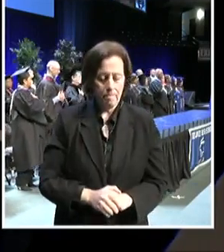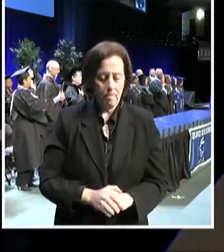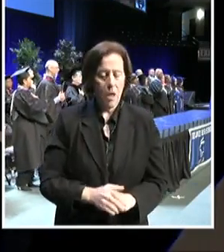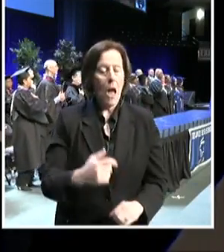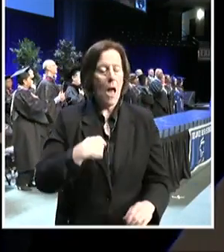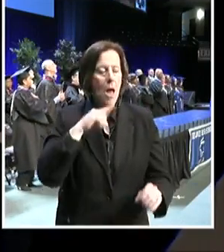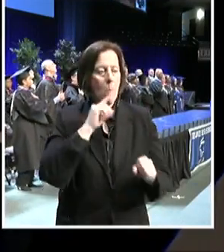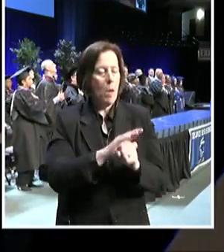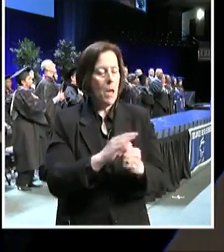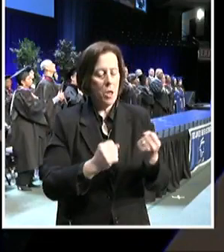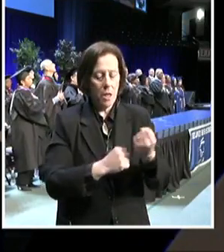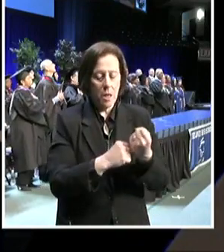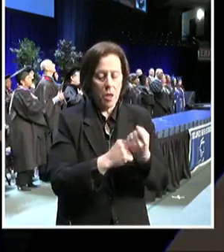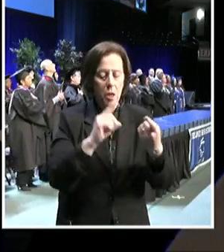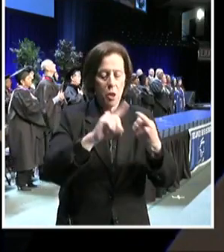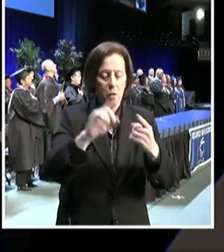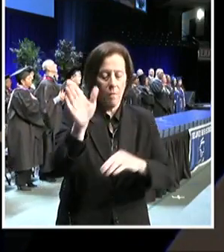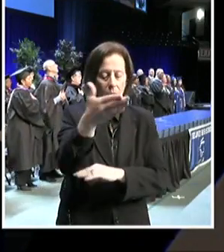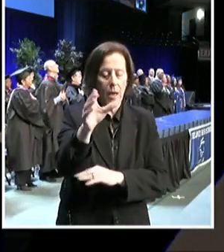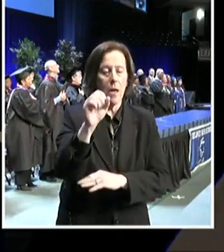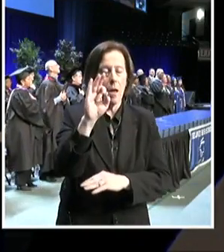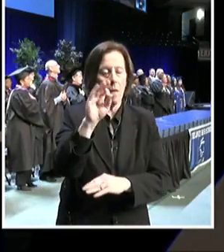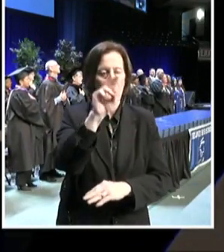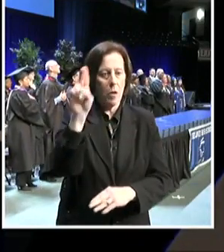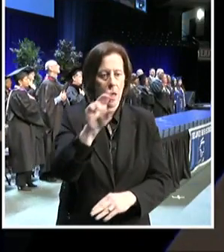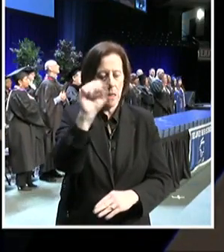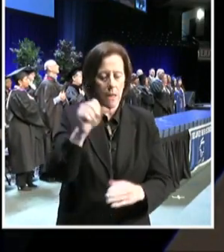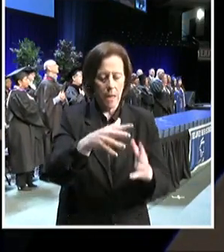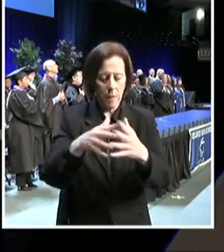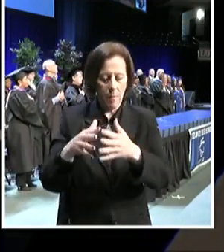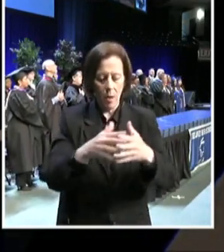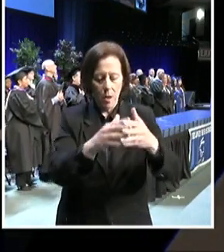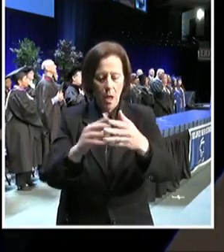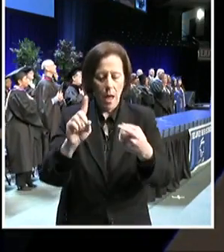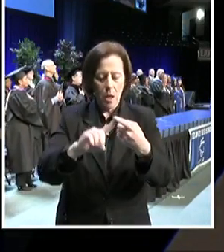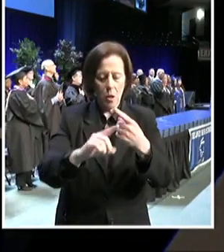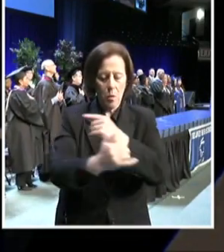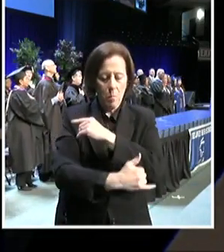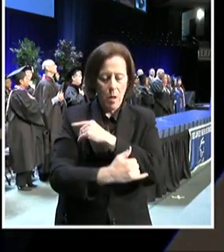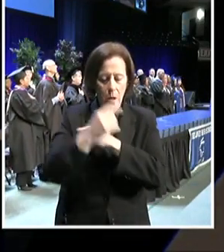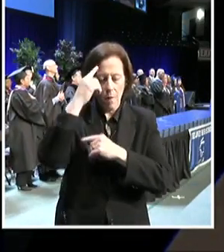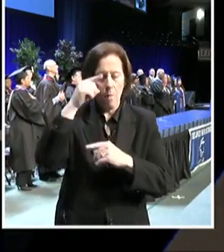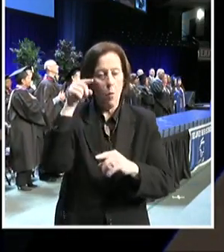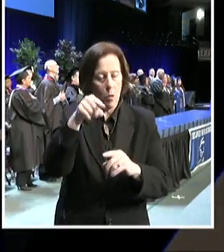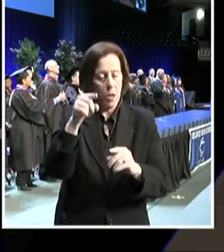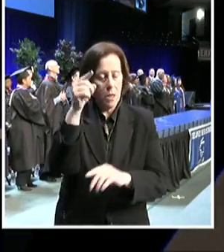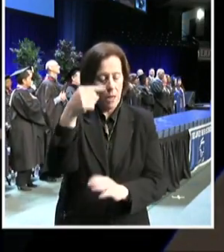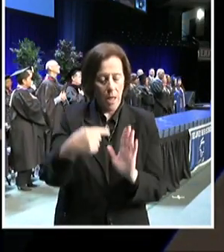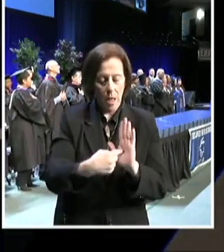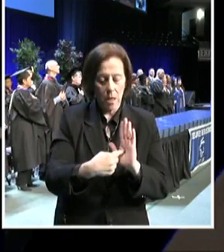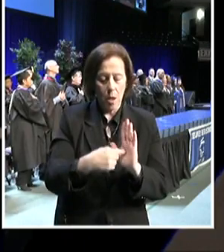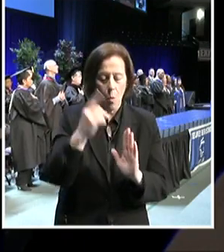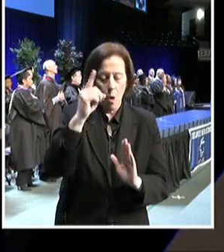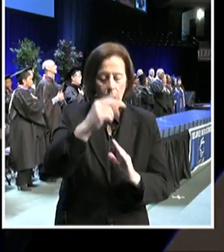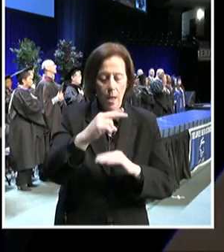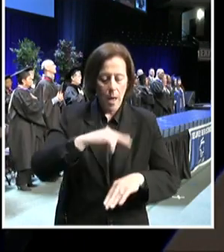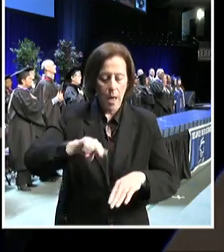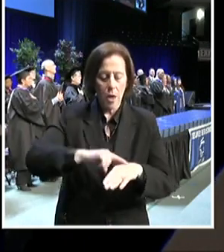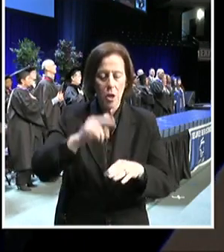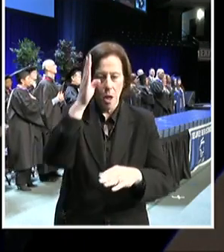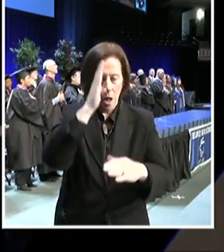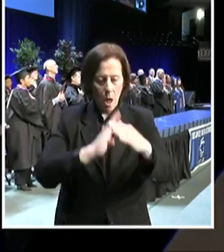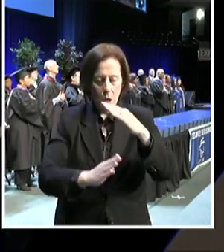I pledge allegiance to the flag of the United States of America and to the republic for which it stands, one